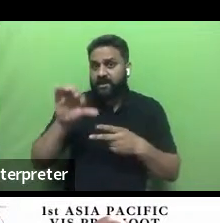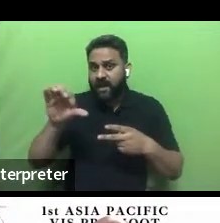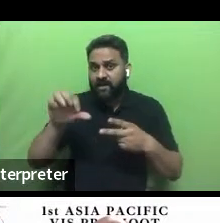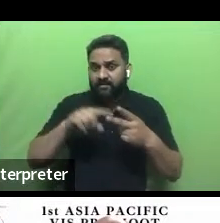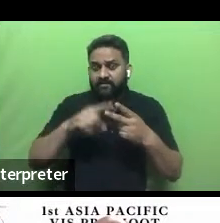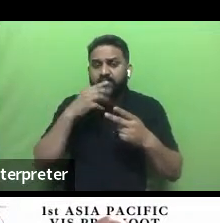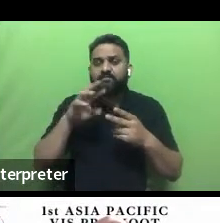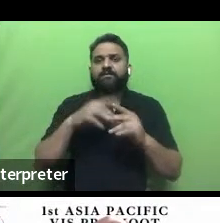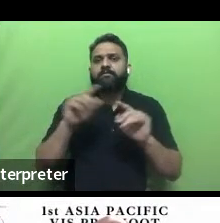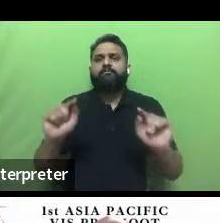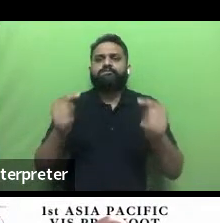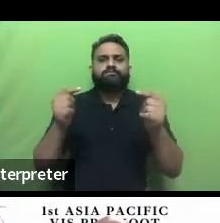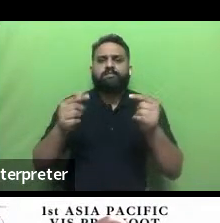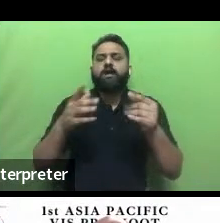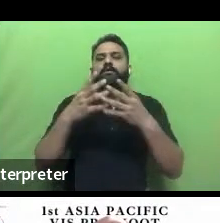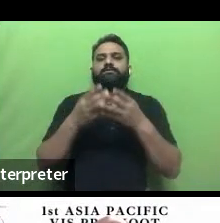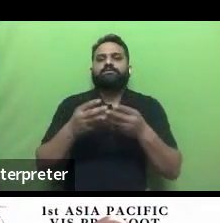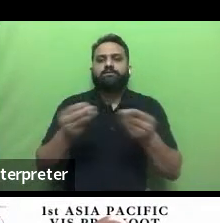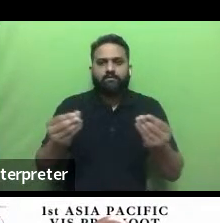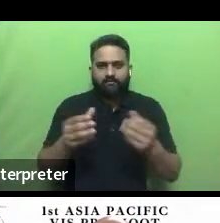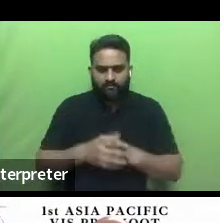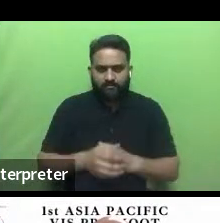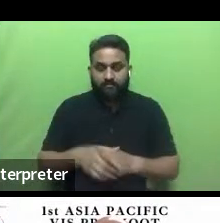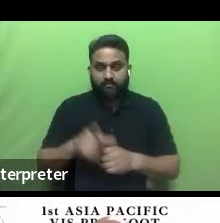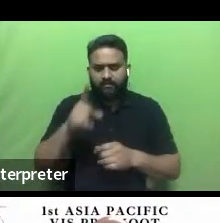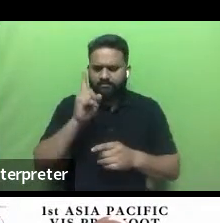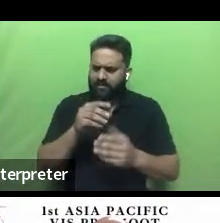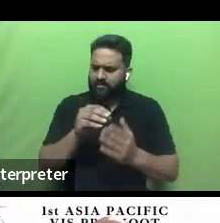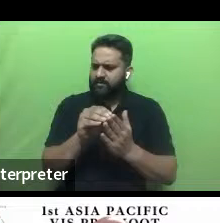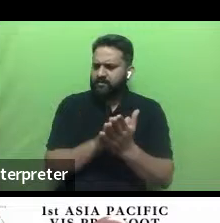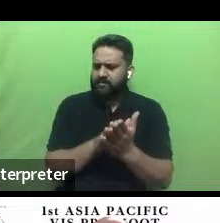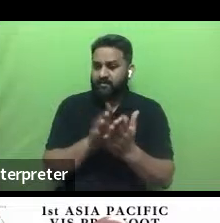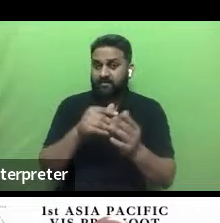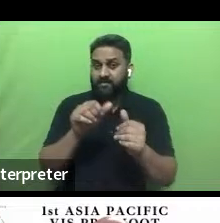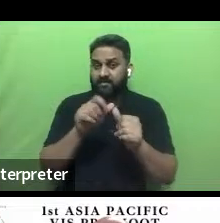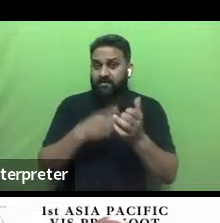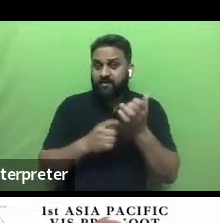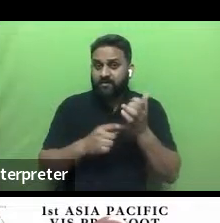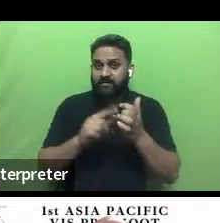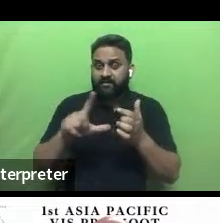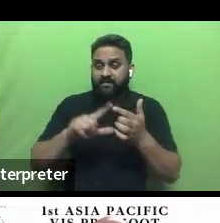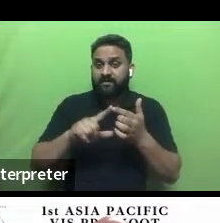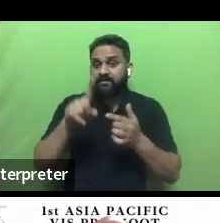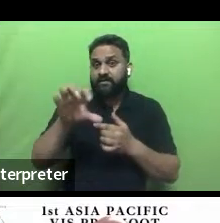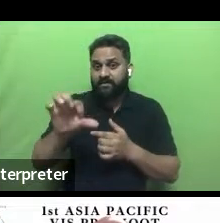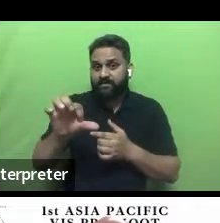dispute settlement clause. It must be noted that Article 19, clause 3 of the